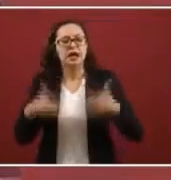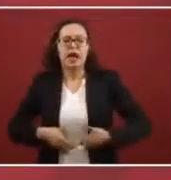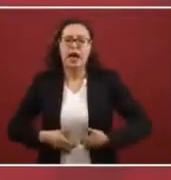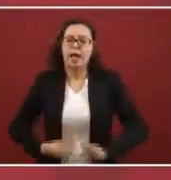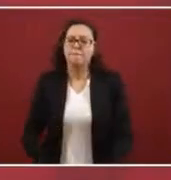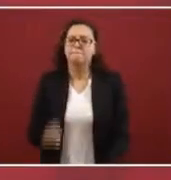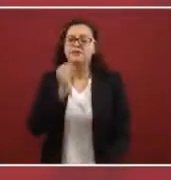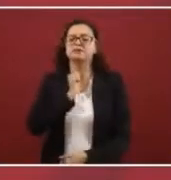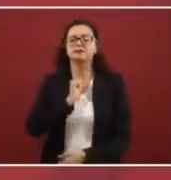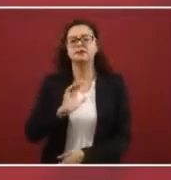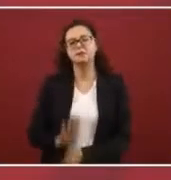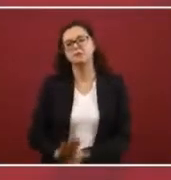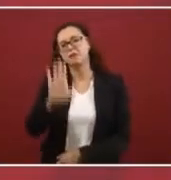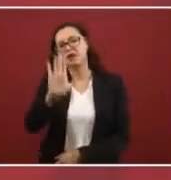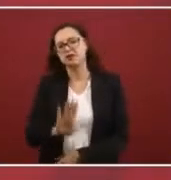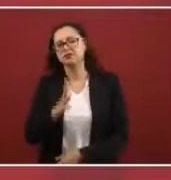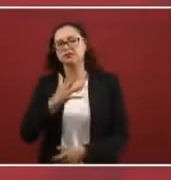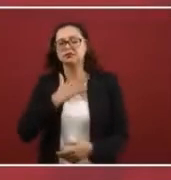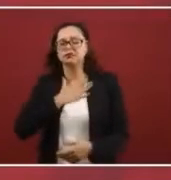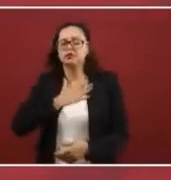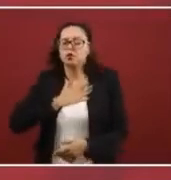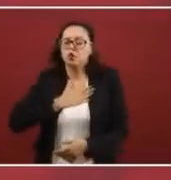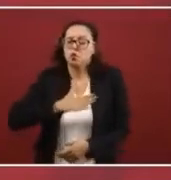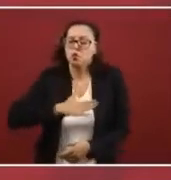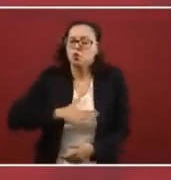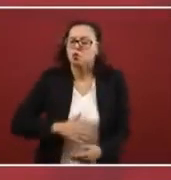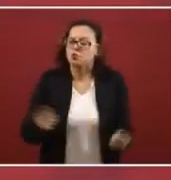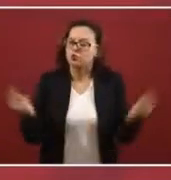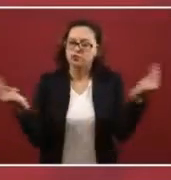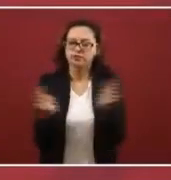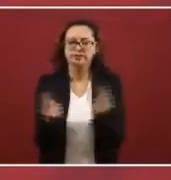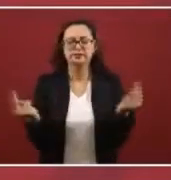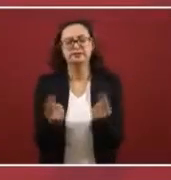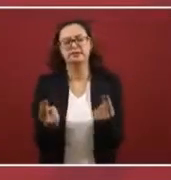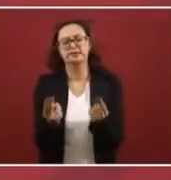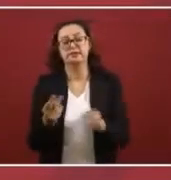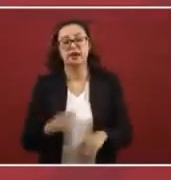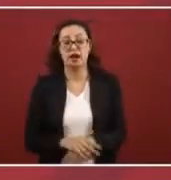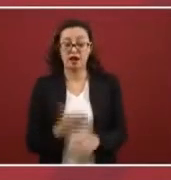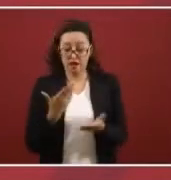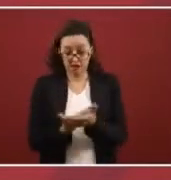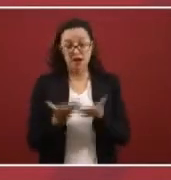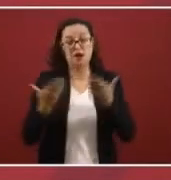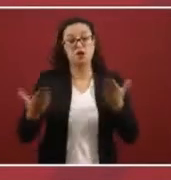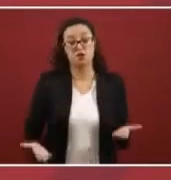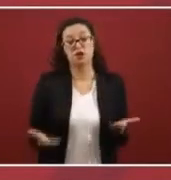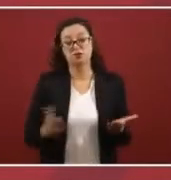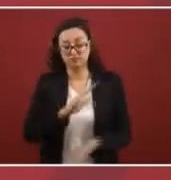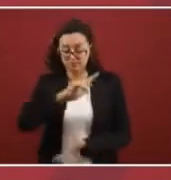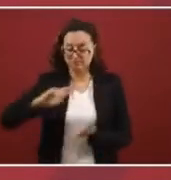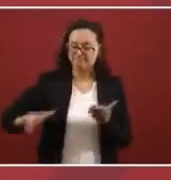hunger and thirst for justice. And that's how we are. We still are that way.